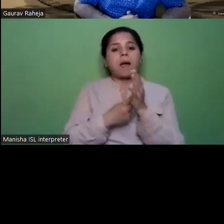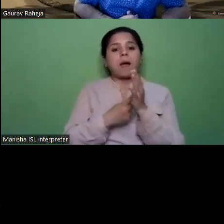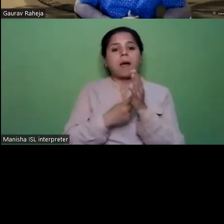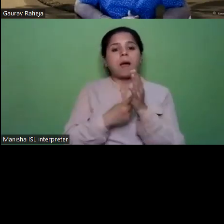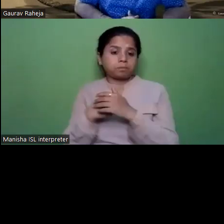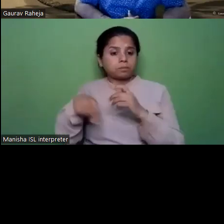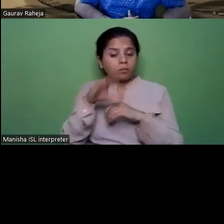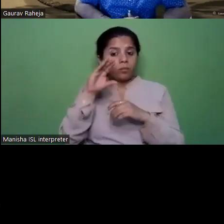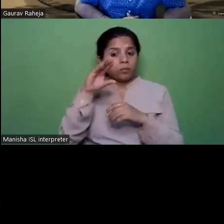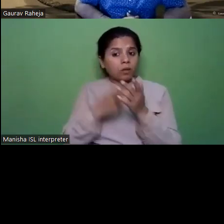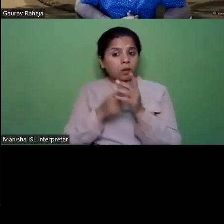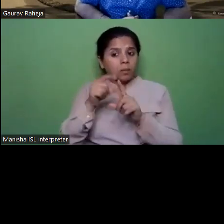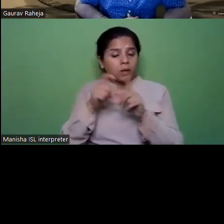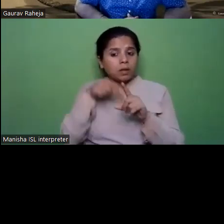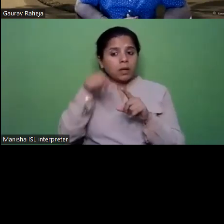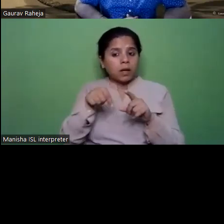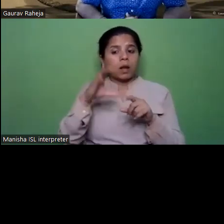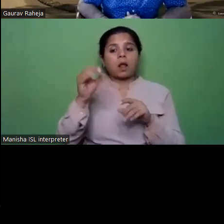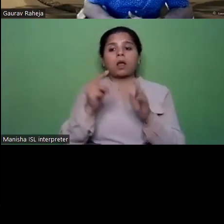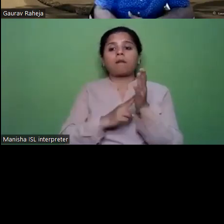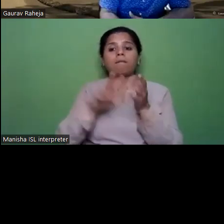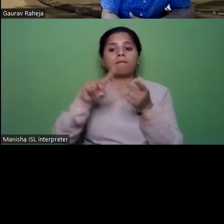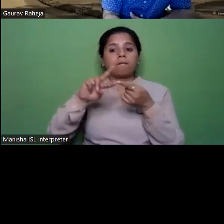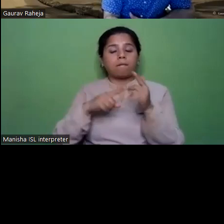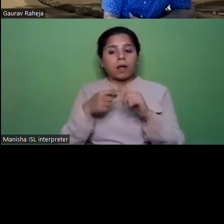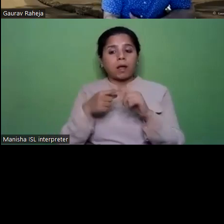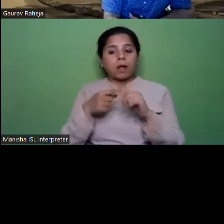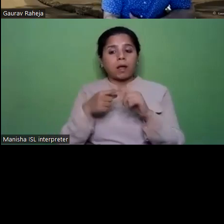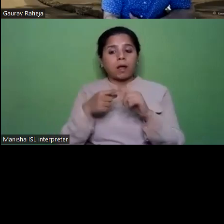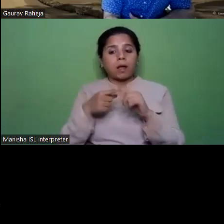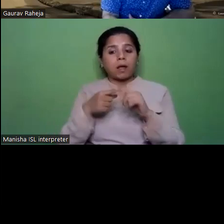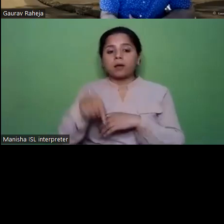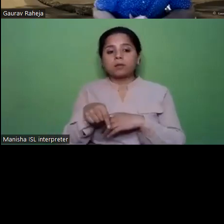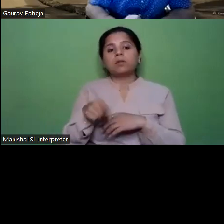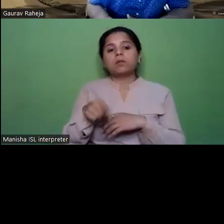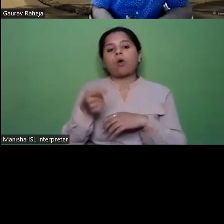the Convention on the Rights of Persons with Disabilities. So the word is rights,